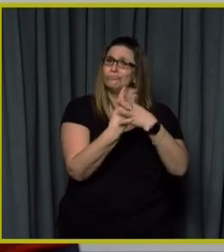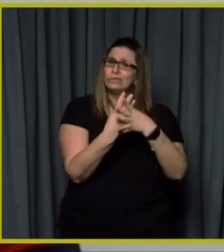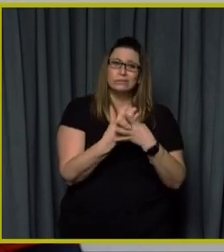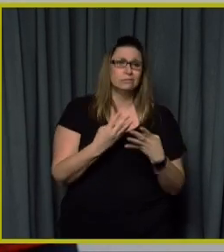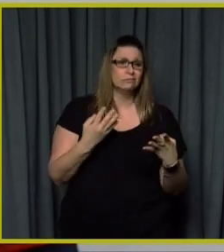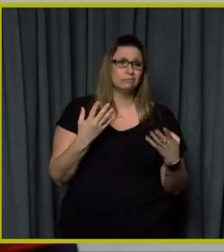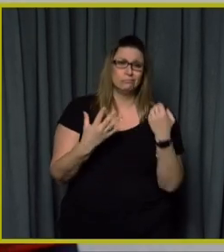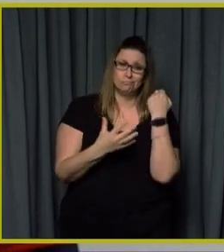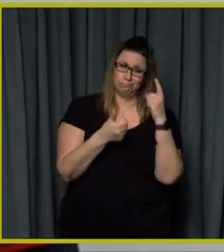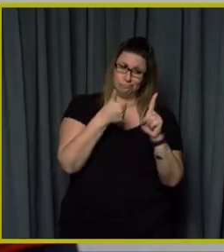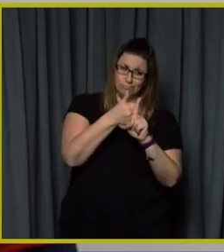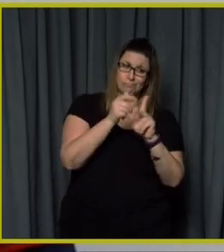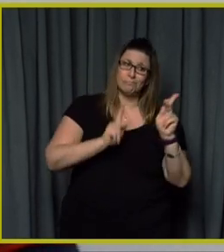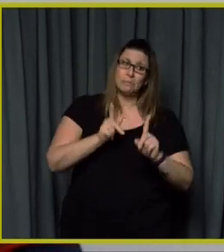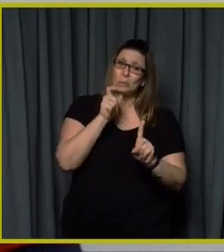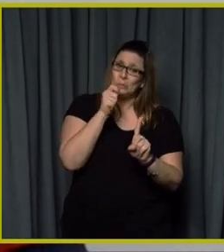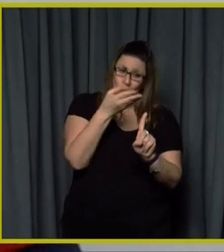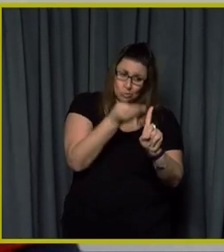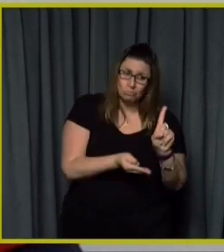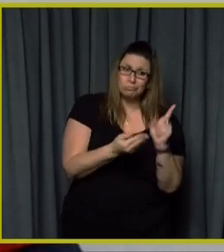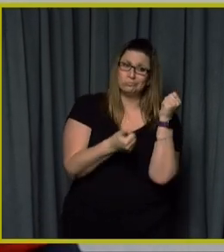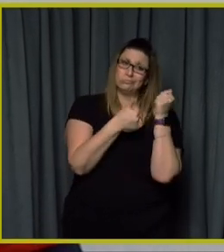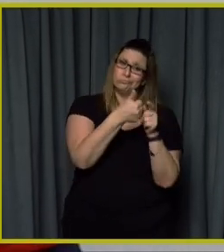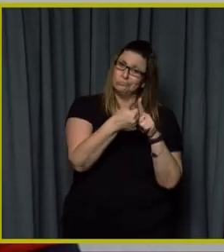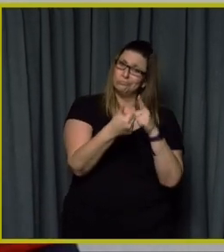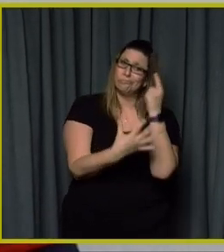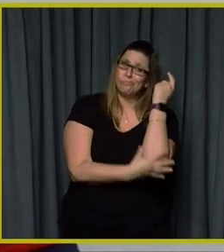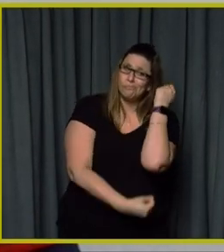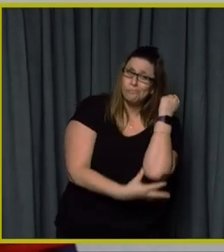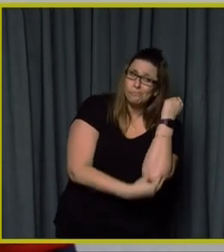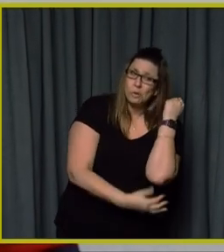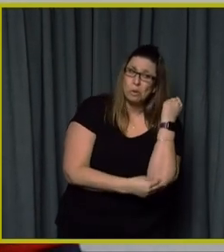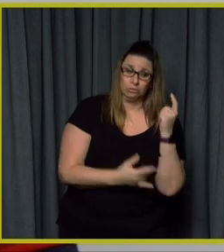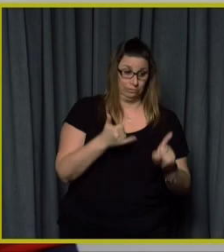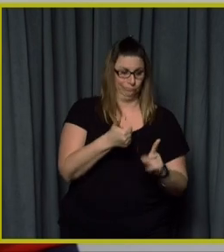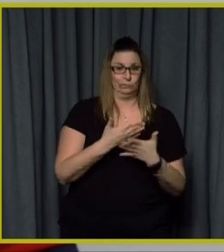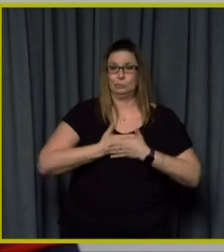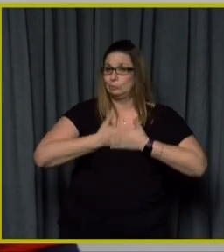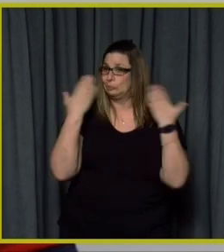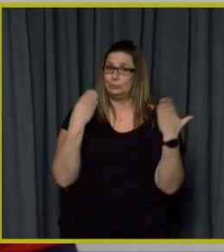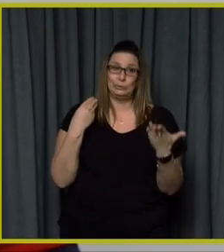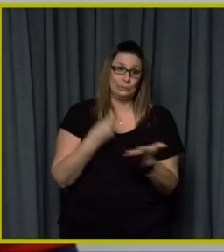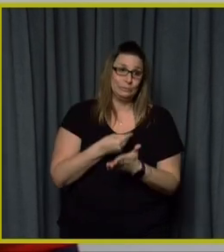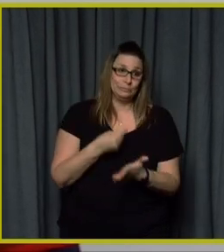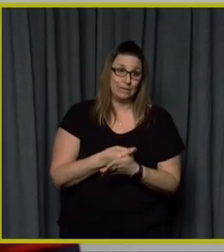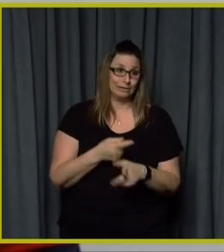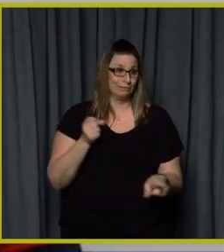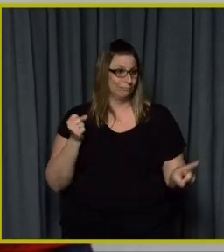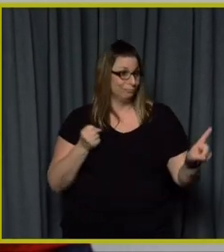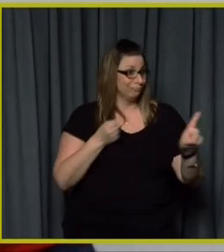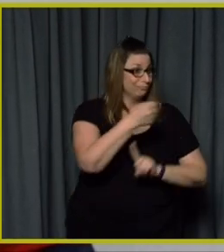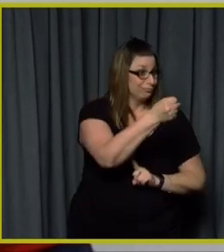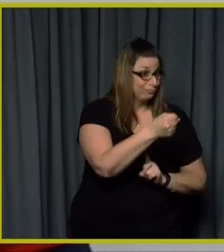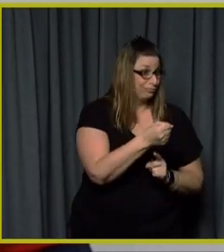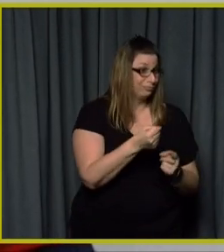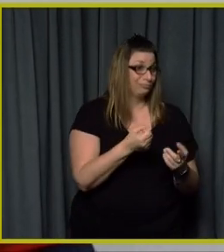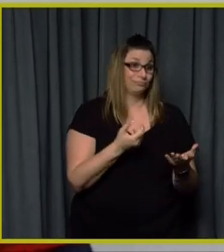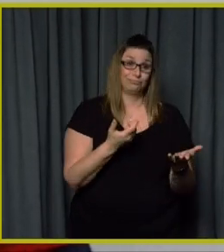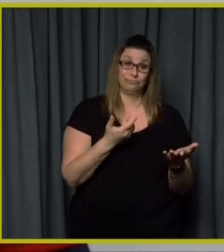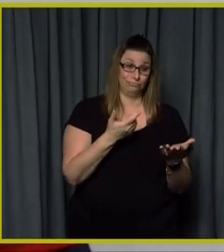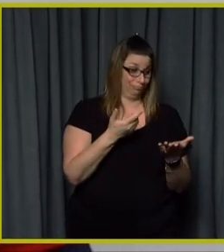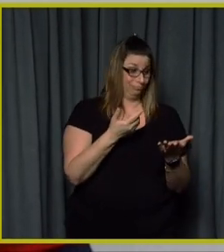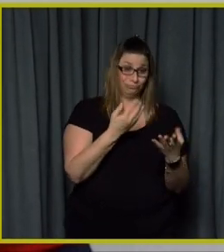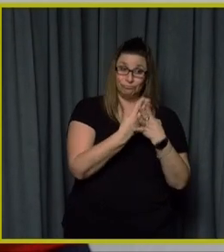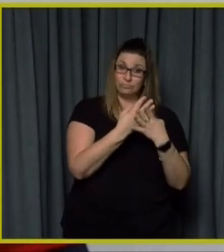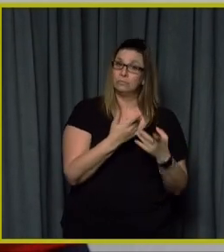is. If you have no money, you're going to jail. You know, you don't have the funds to hire lawyers, and the system is set up